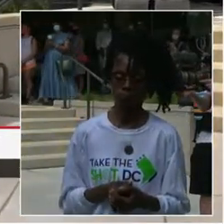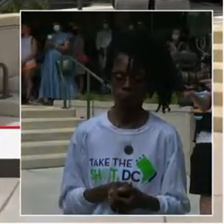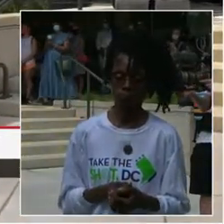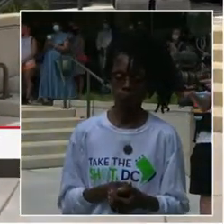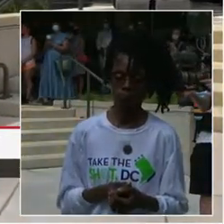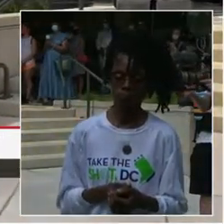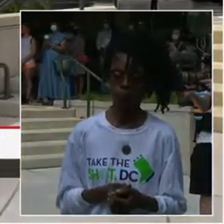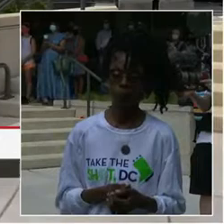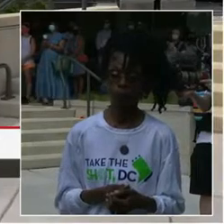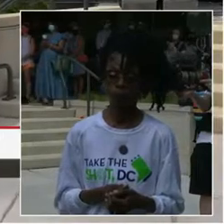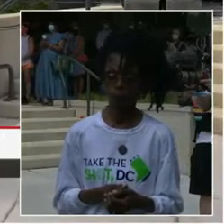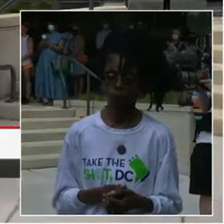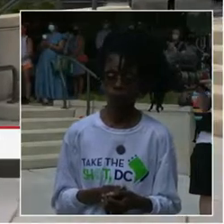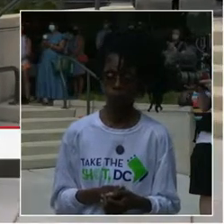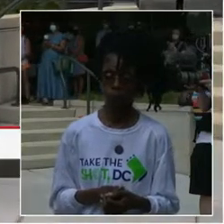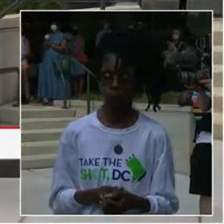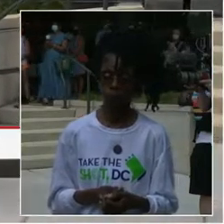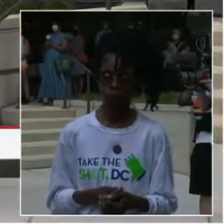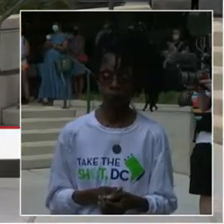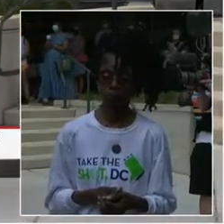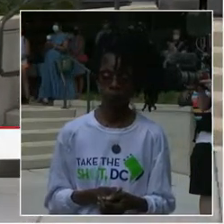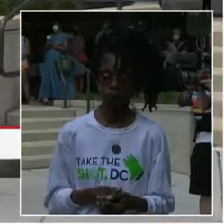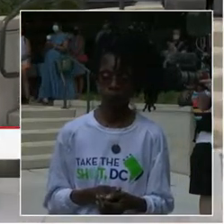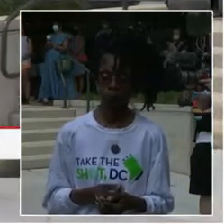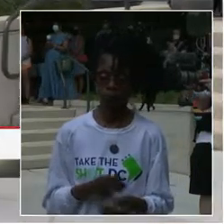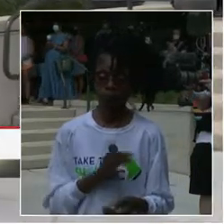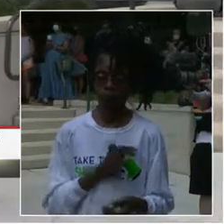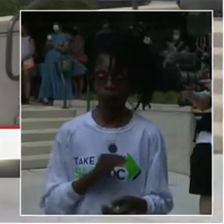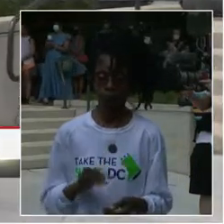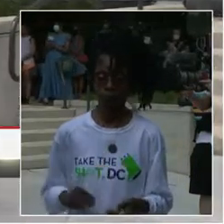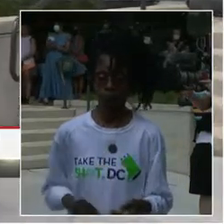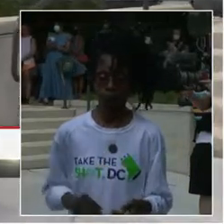Madam Mayor, Councilman Charles Allen, and the Banneker